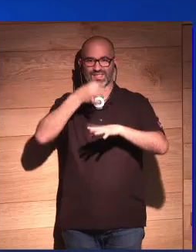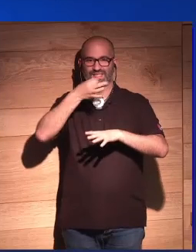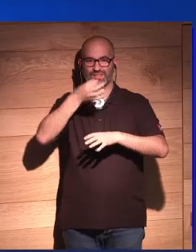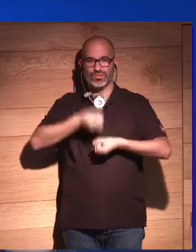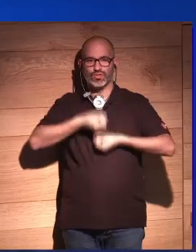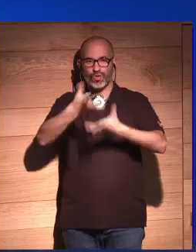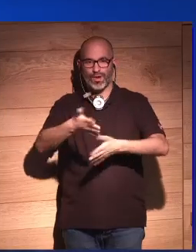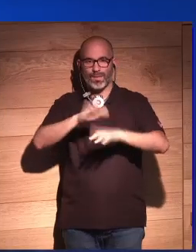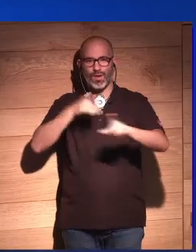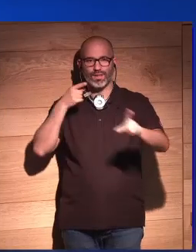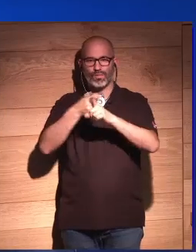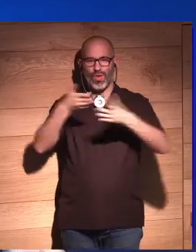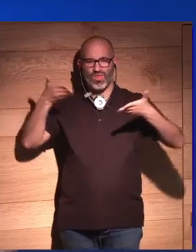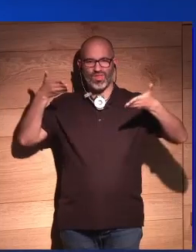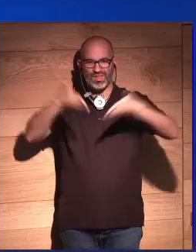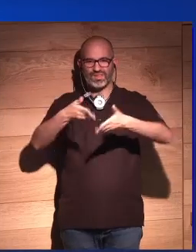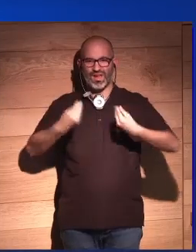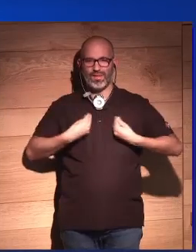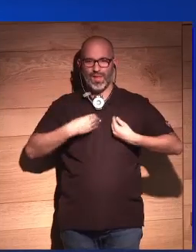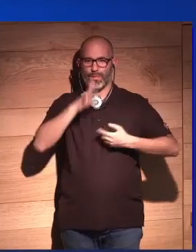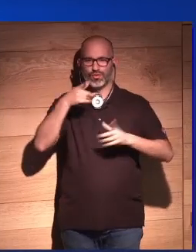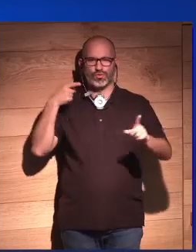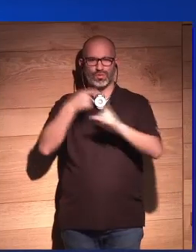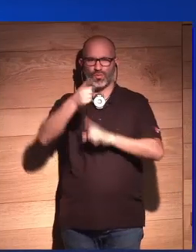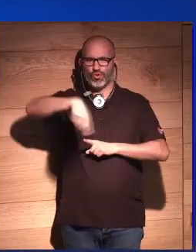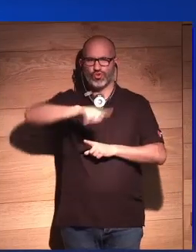diversity. As much as you want to read Darwin as